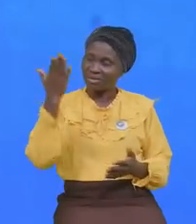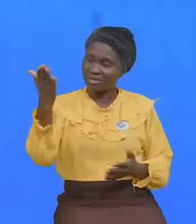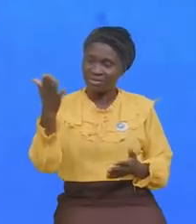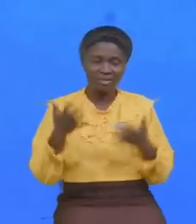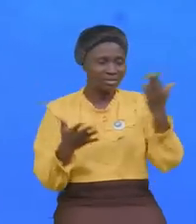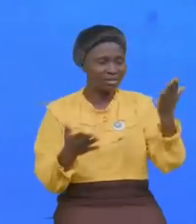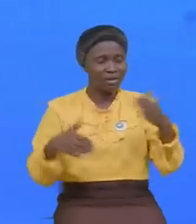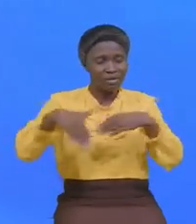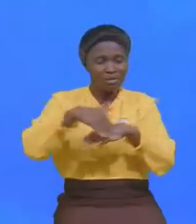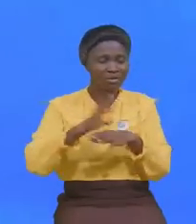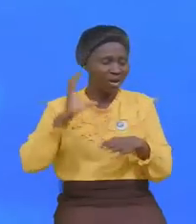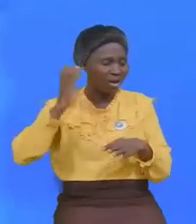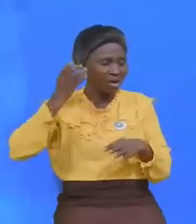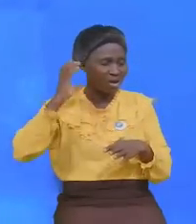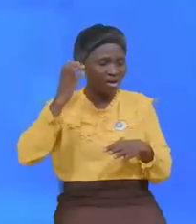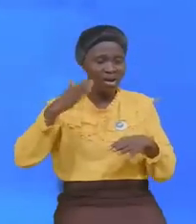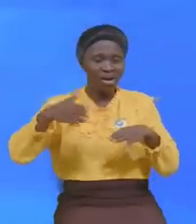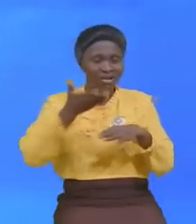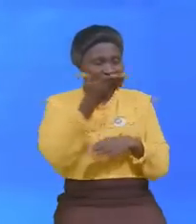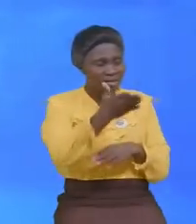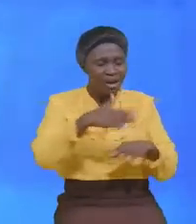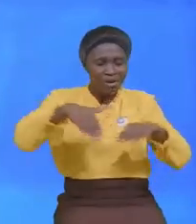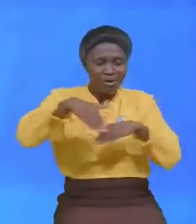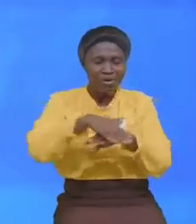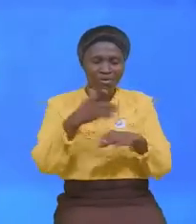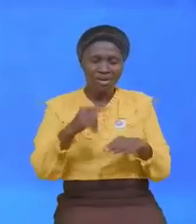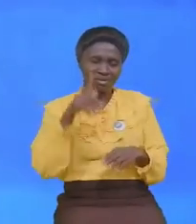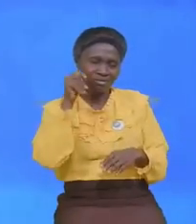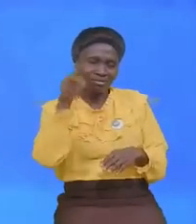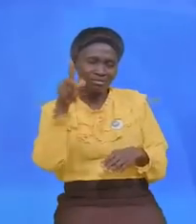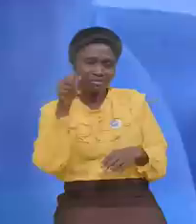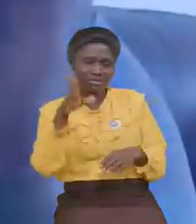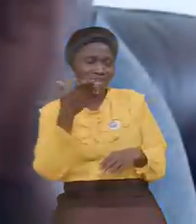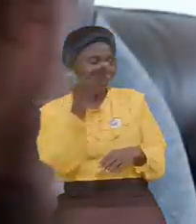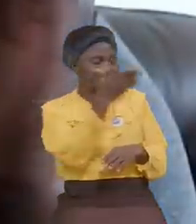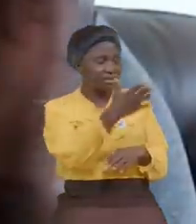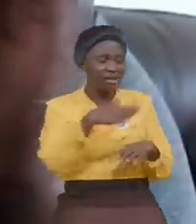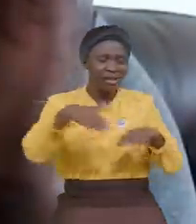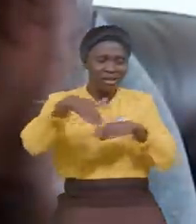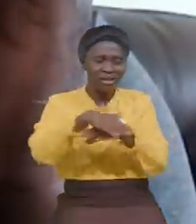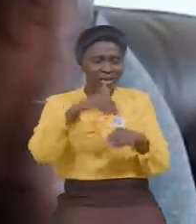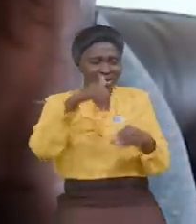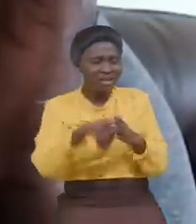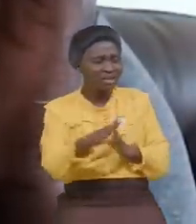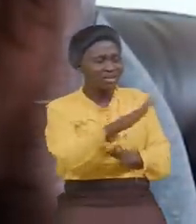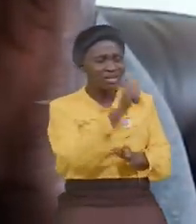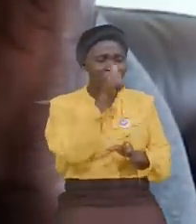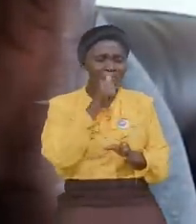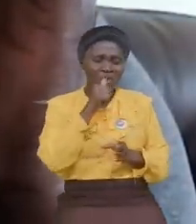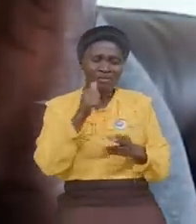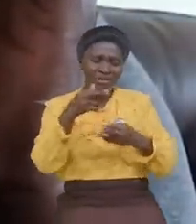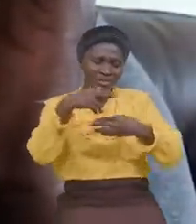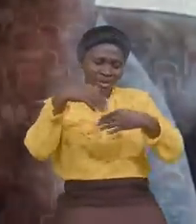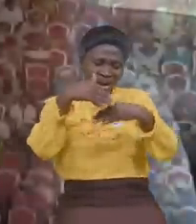radio, there over the television, there in their private room,